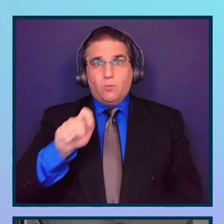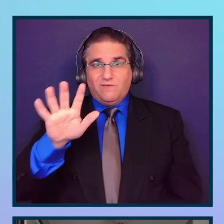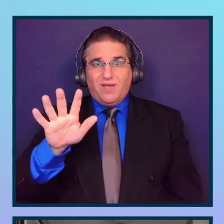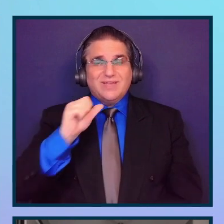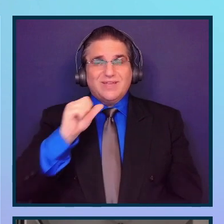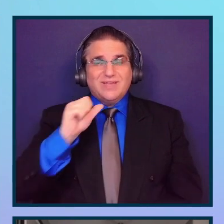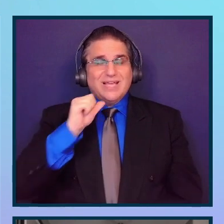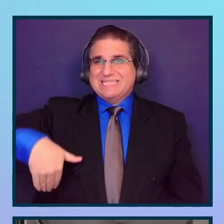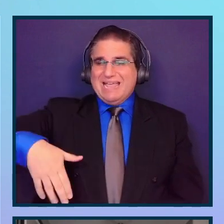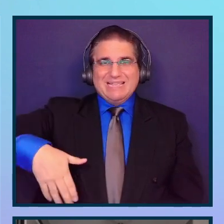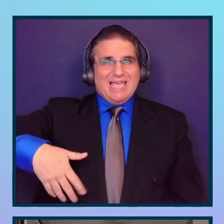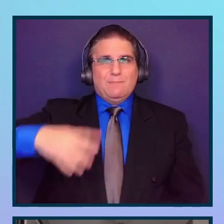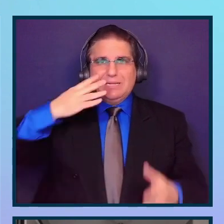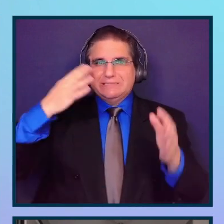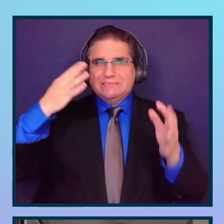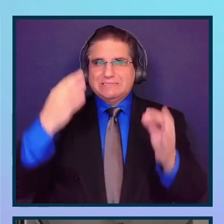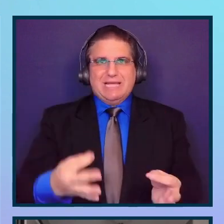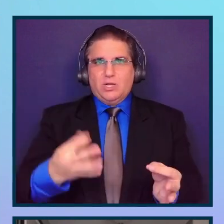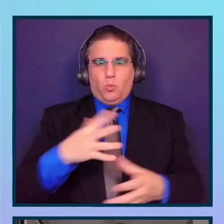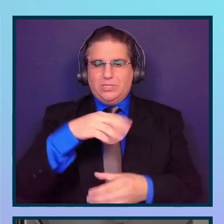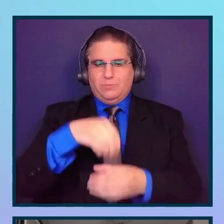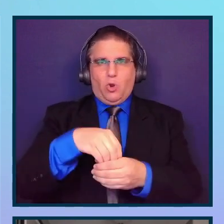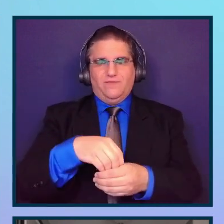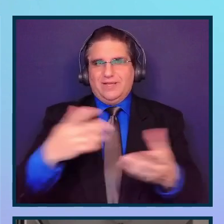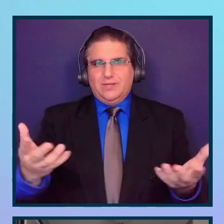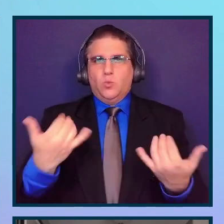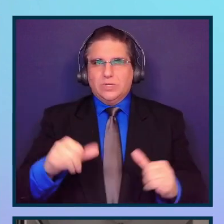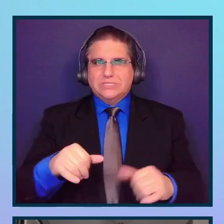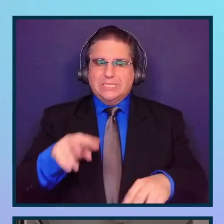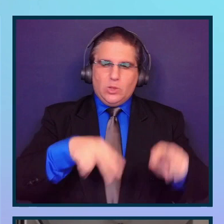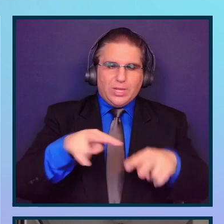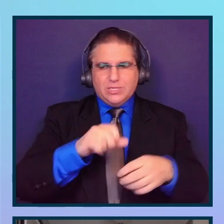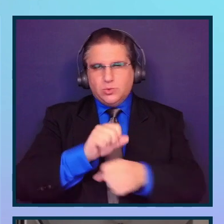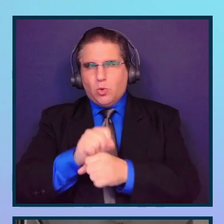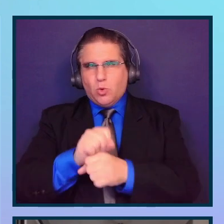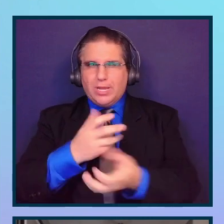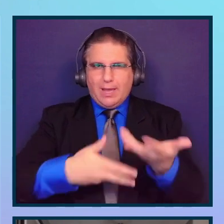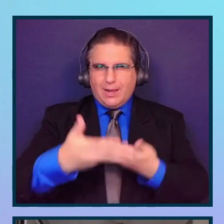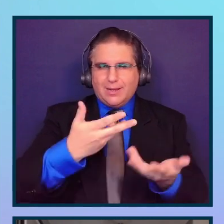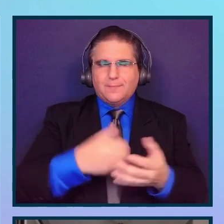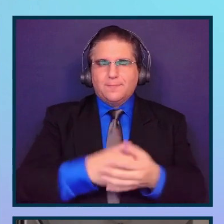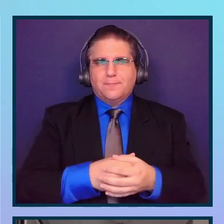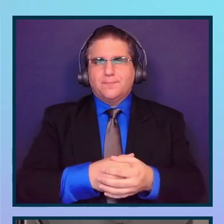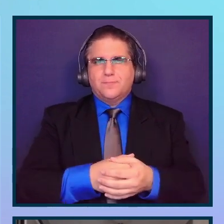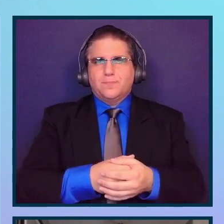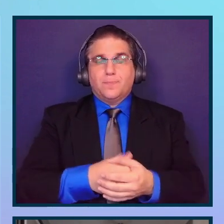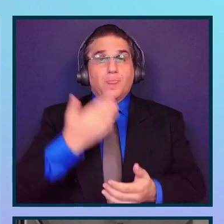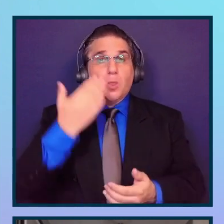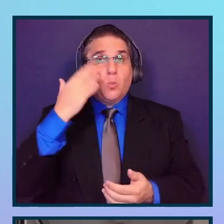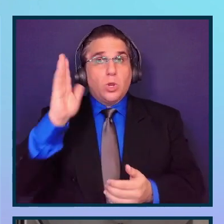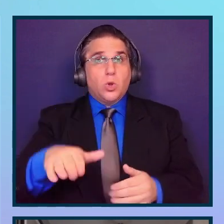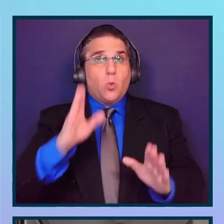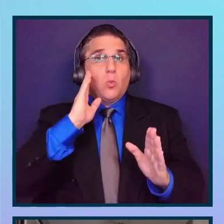not yet been decided on what will be part of it. We are still working and looking into that. We do know that we want to